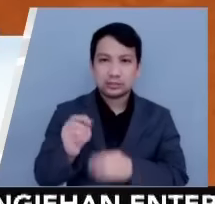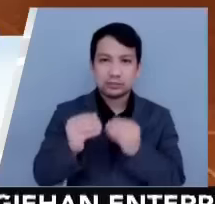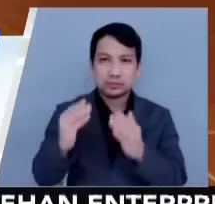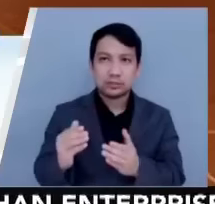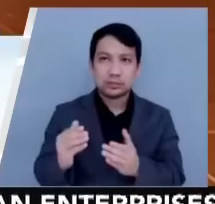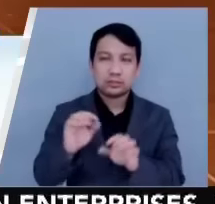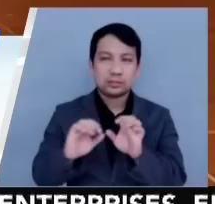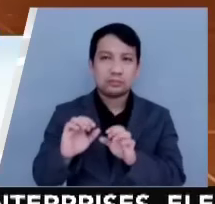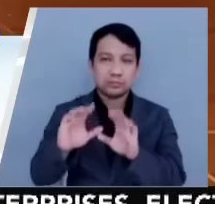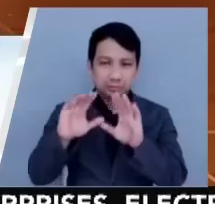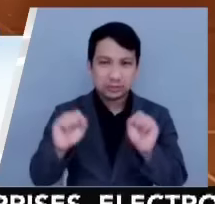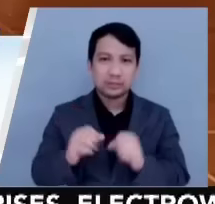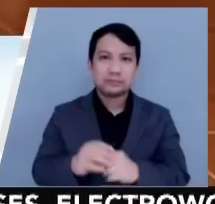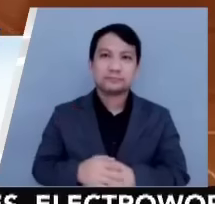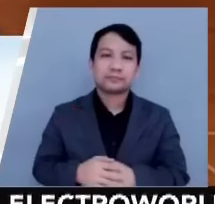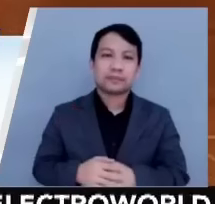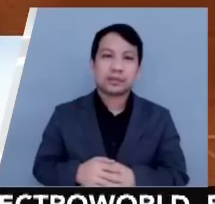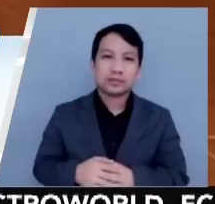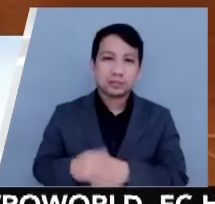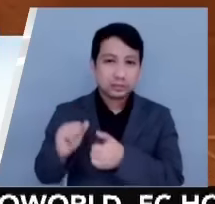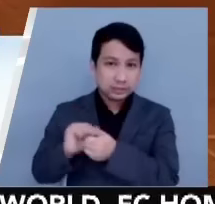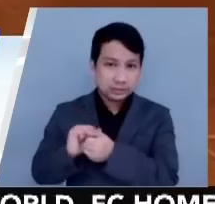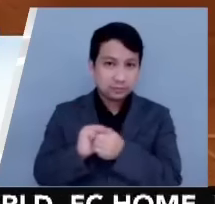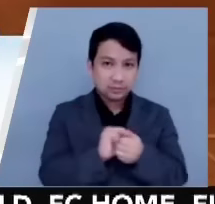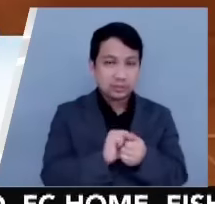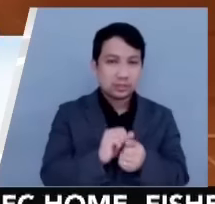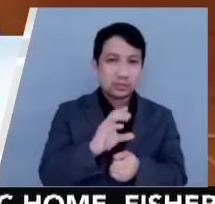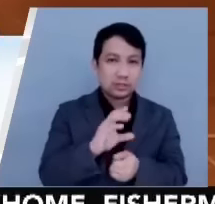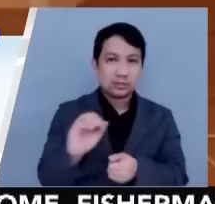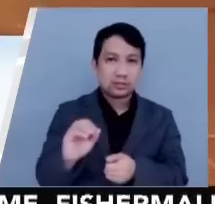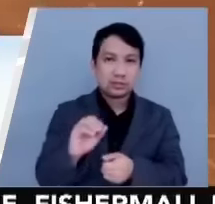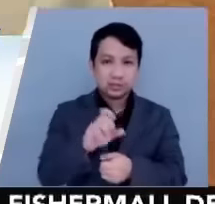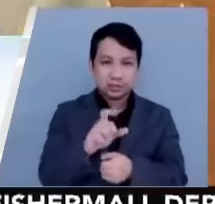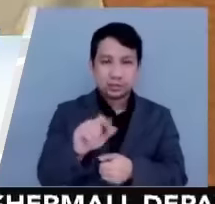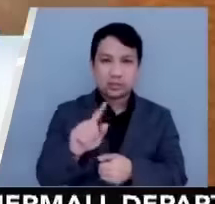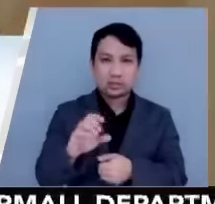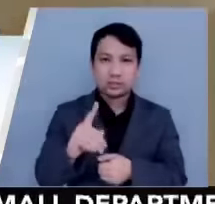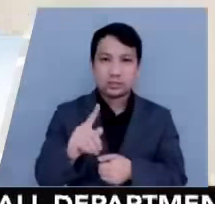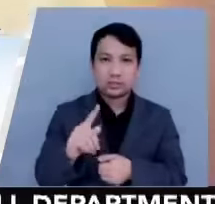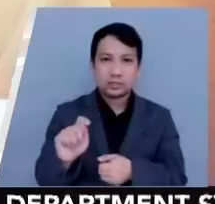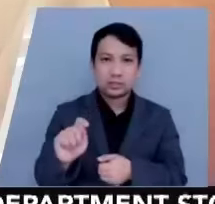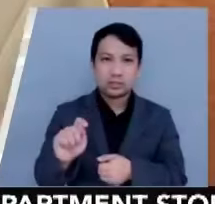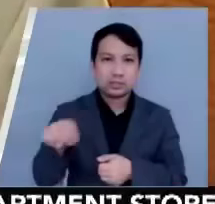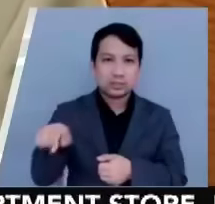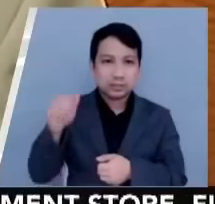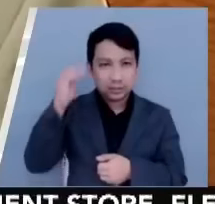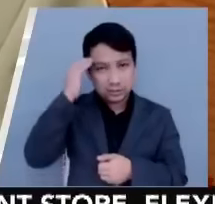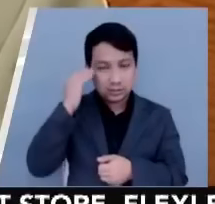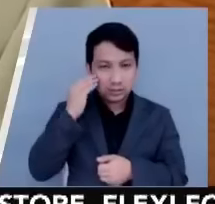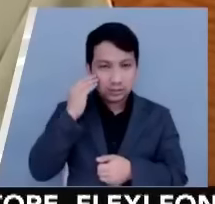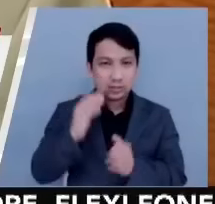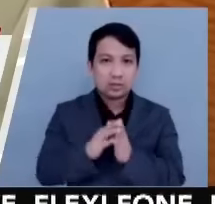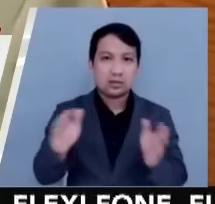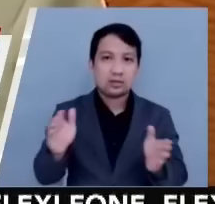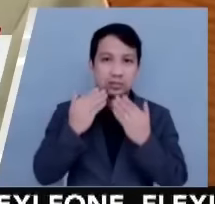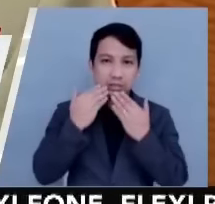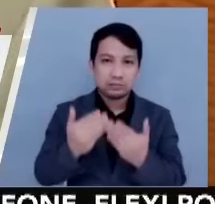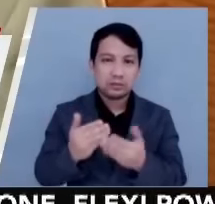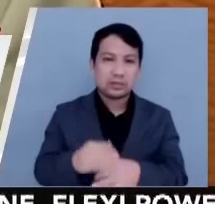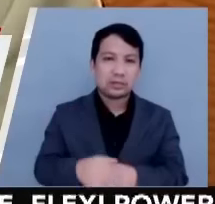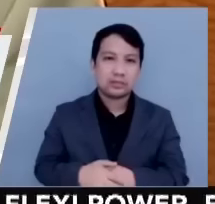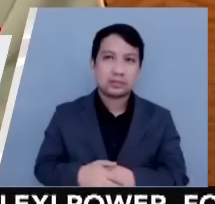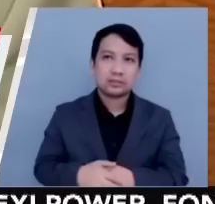President. Co-managed din si Ji-soo ng S-How LTD sa Korea. I'm really grateful for signing